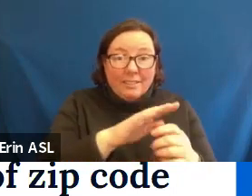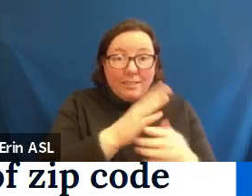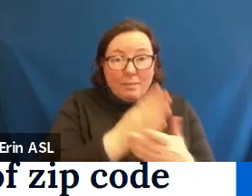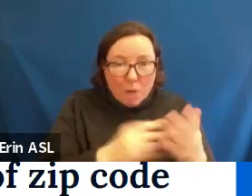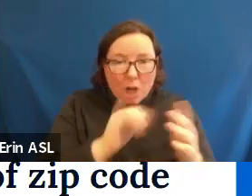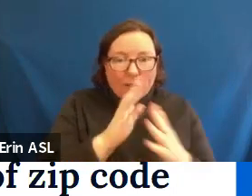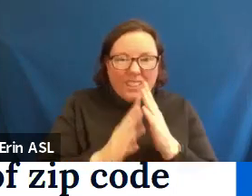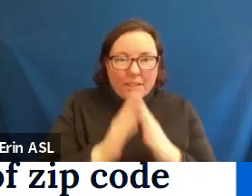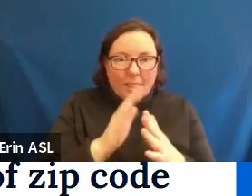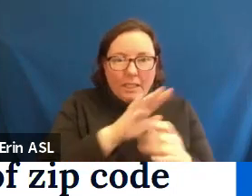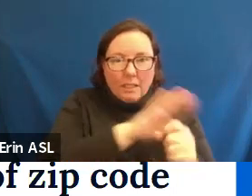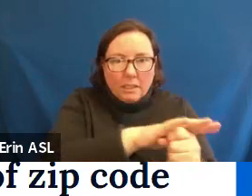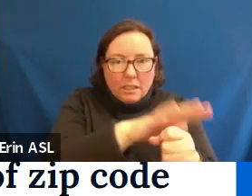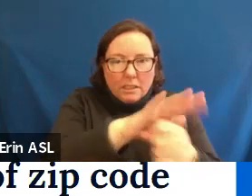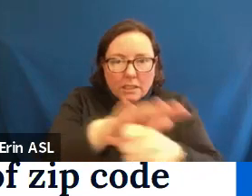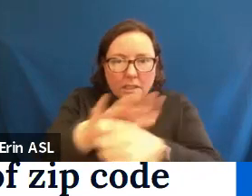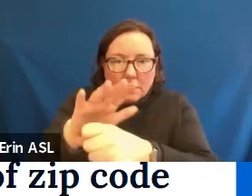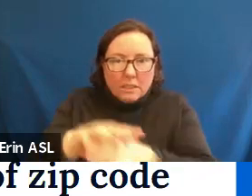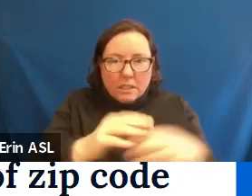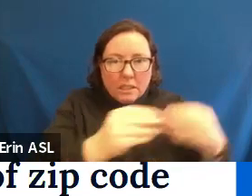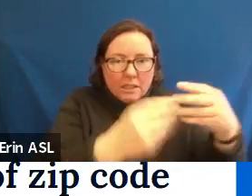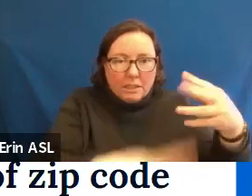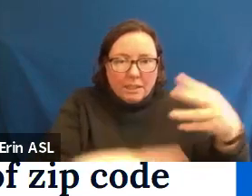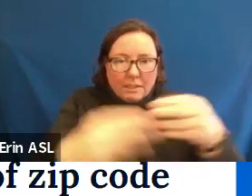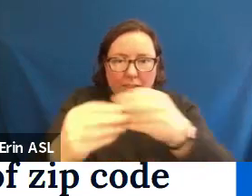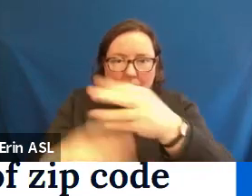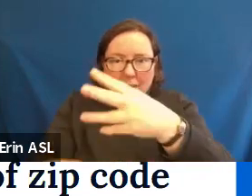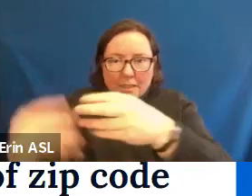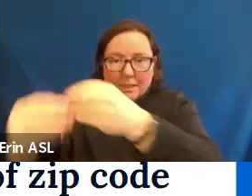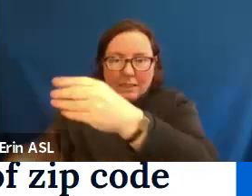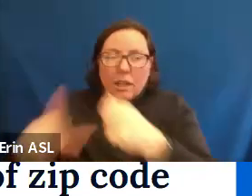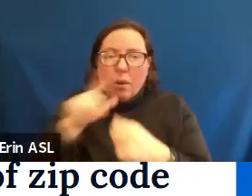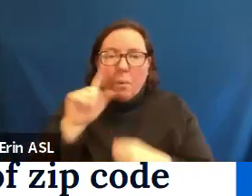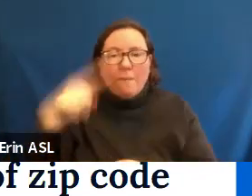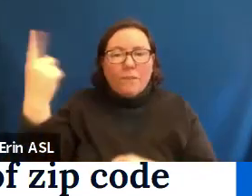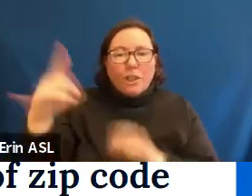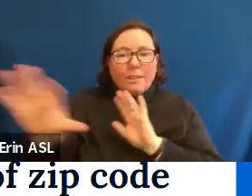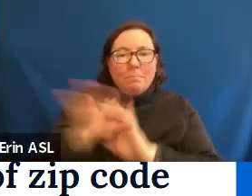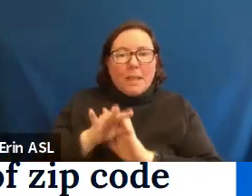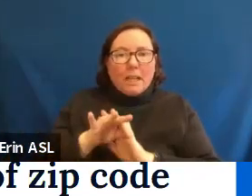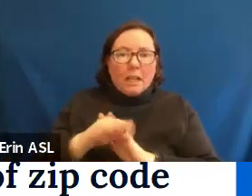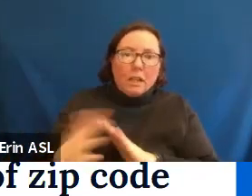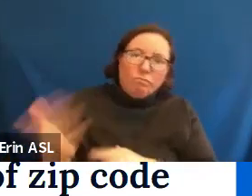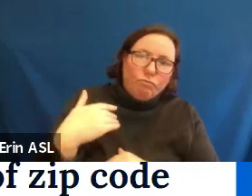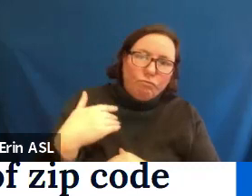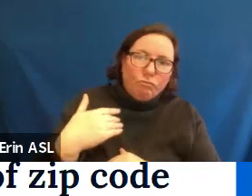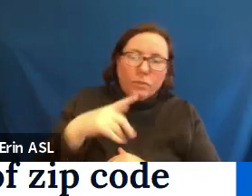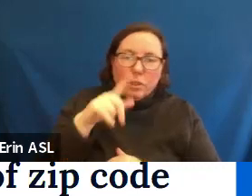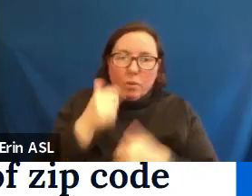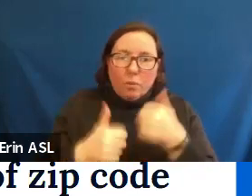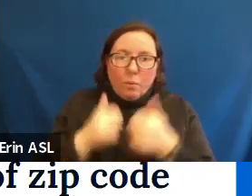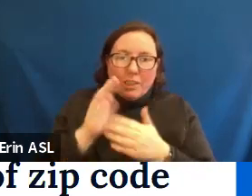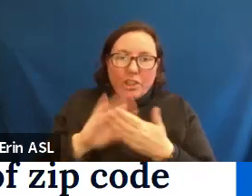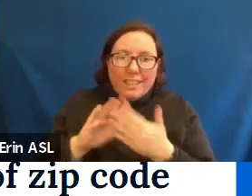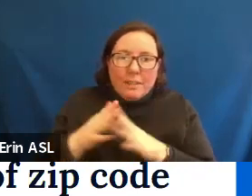to basically who selects first for a seat, meaning which neighborhood or which